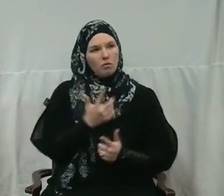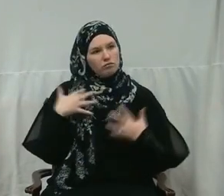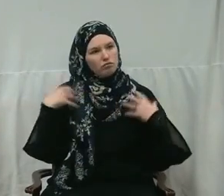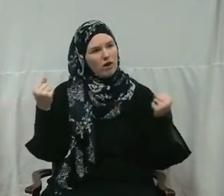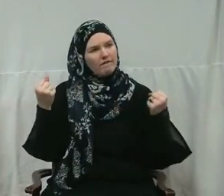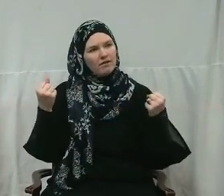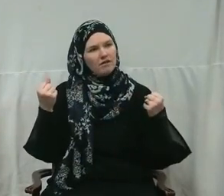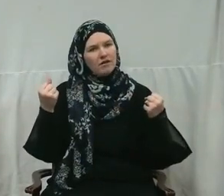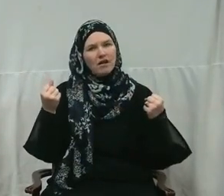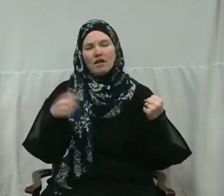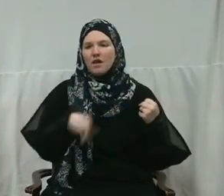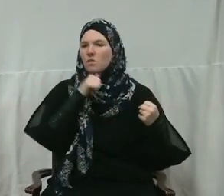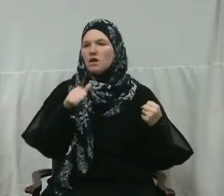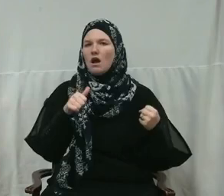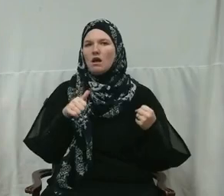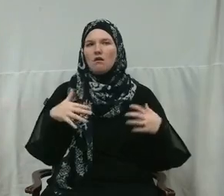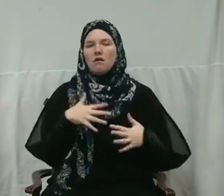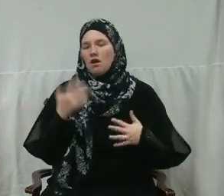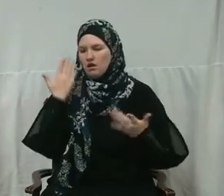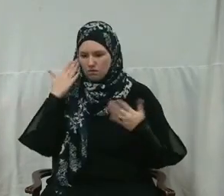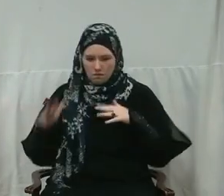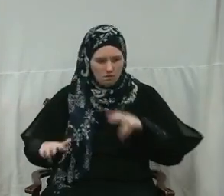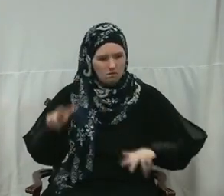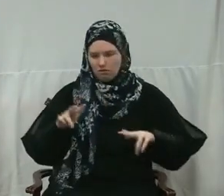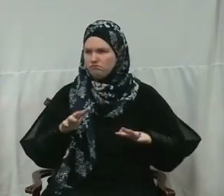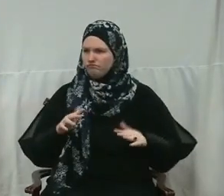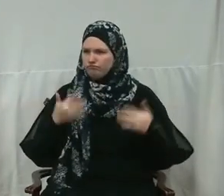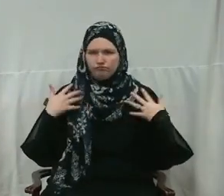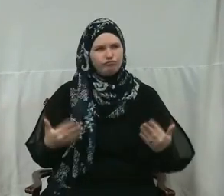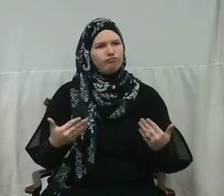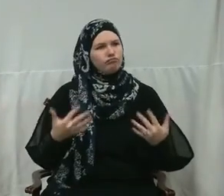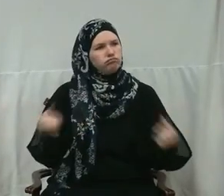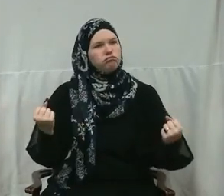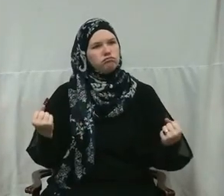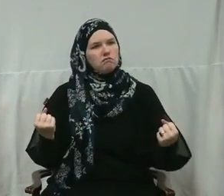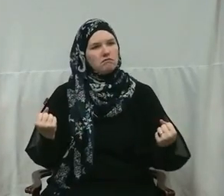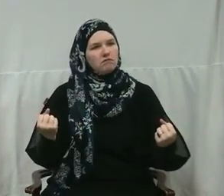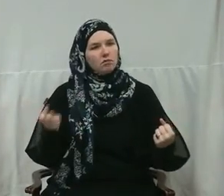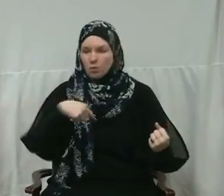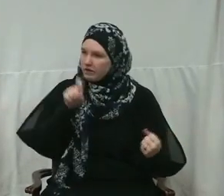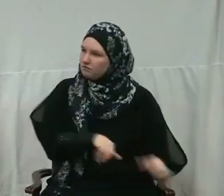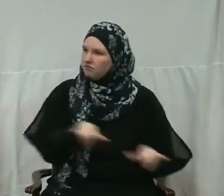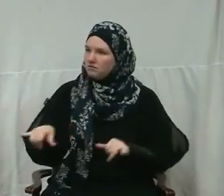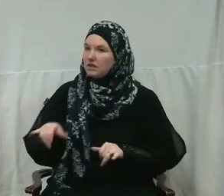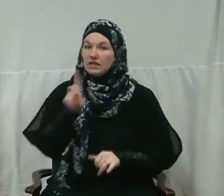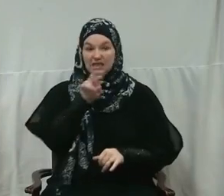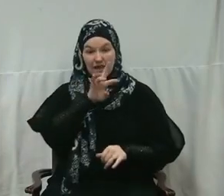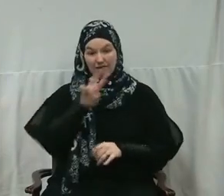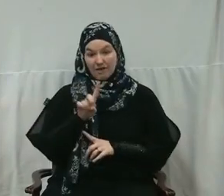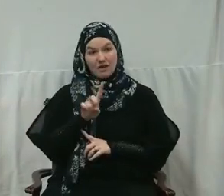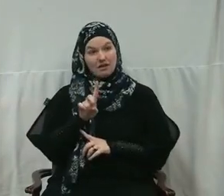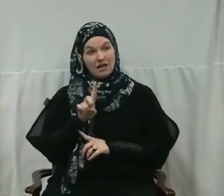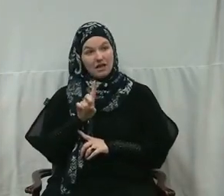unwavering. They were not shaken, they were not reluctant. And here is, in that situation of David killing